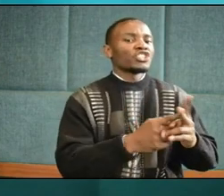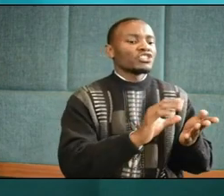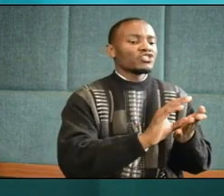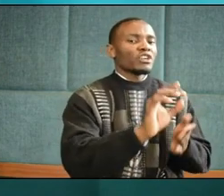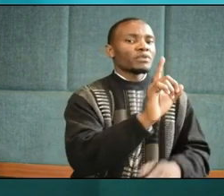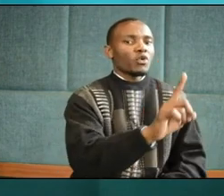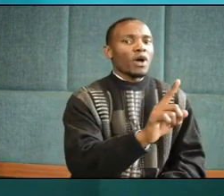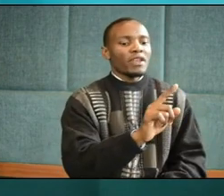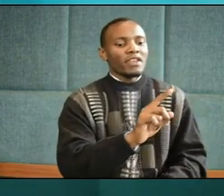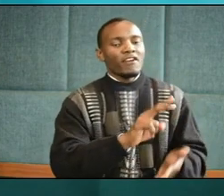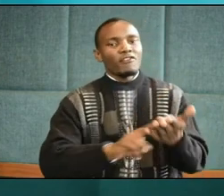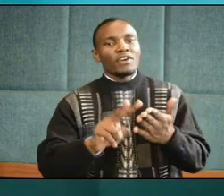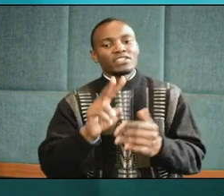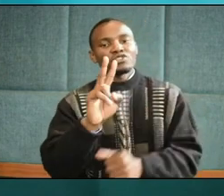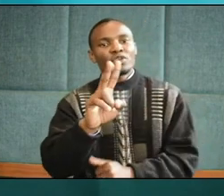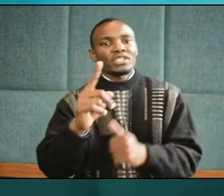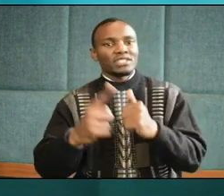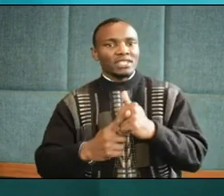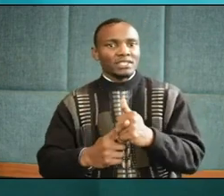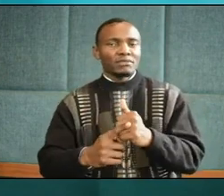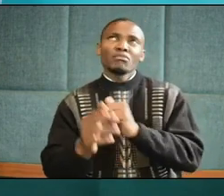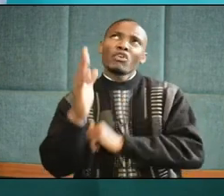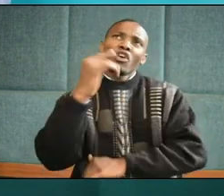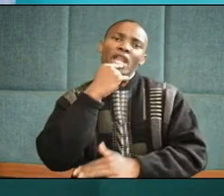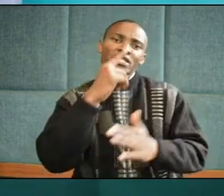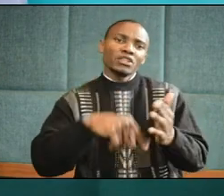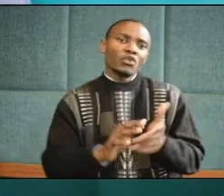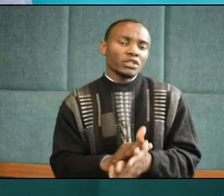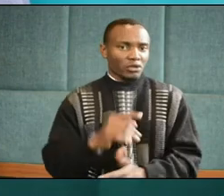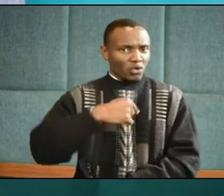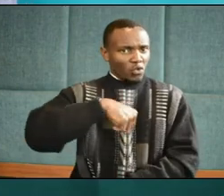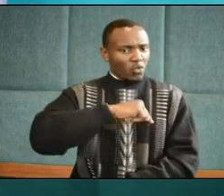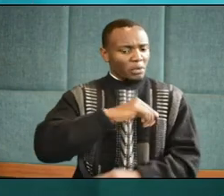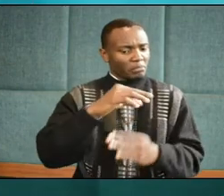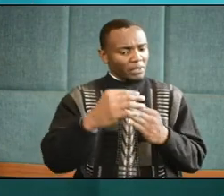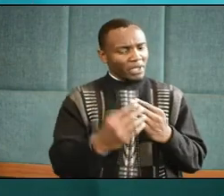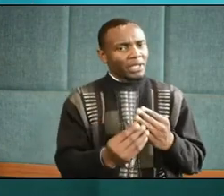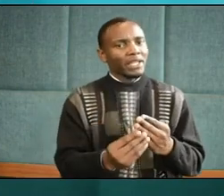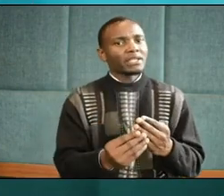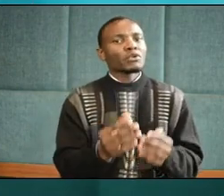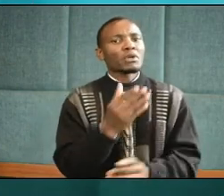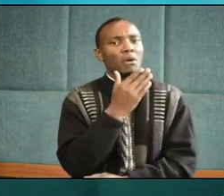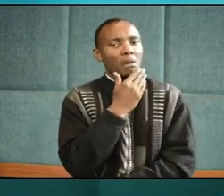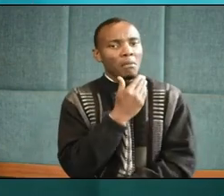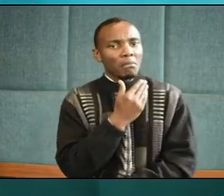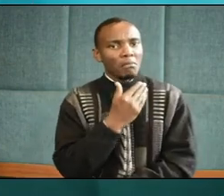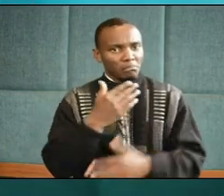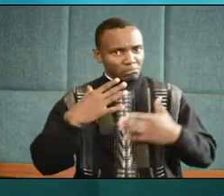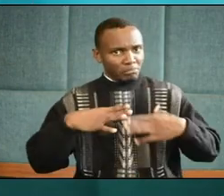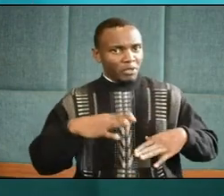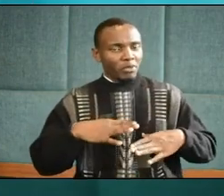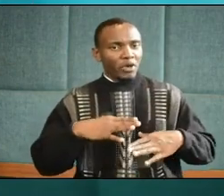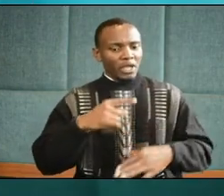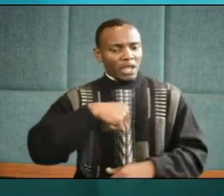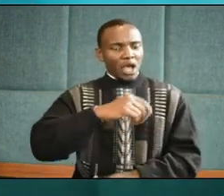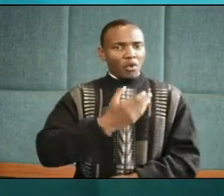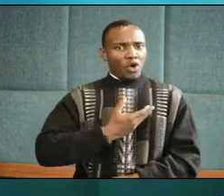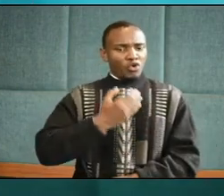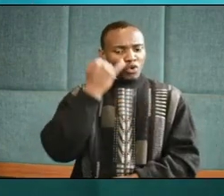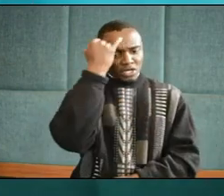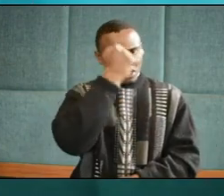Genesis 1:26, he said, "Let us create man in our own image, in our